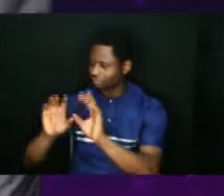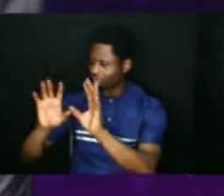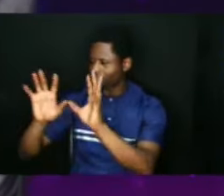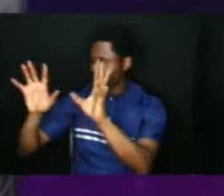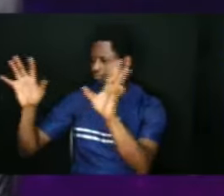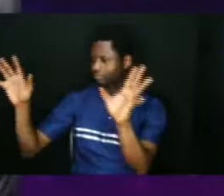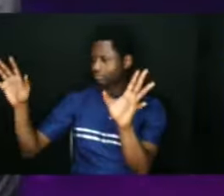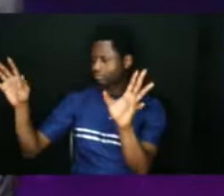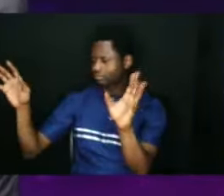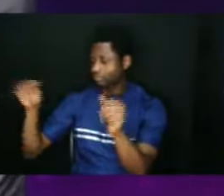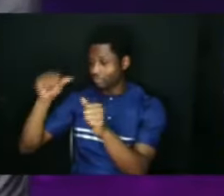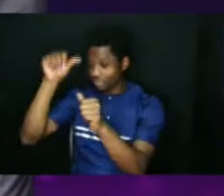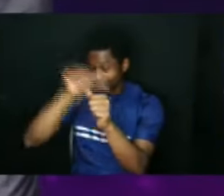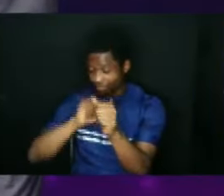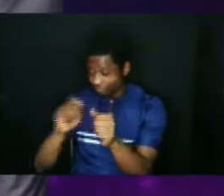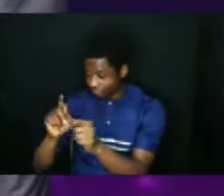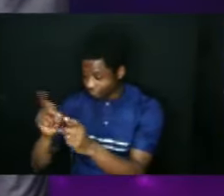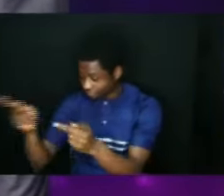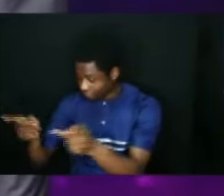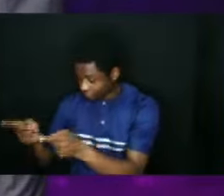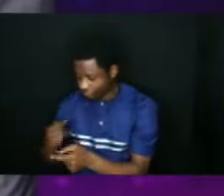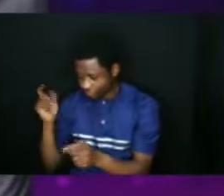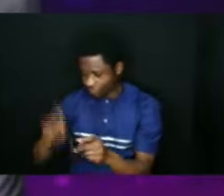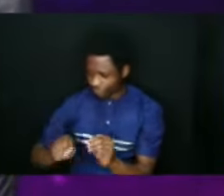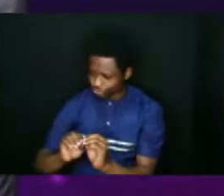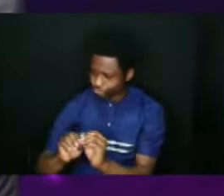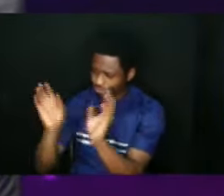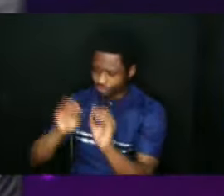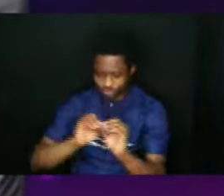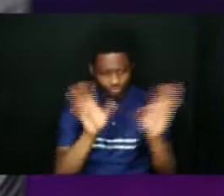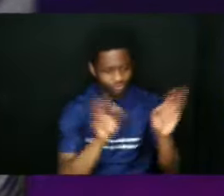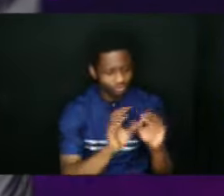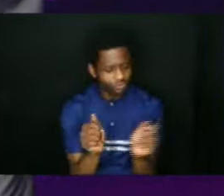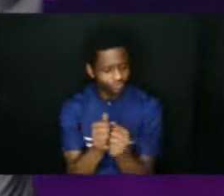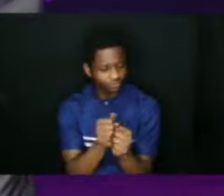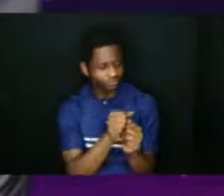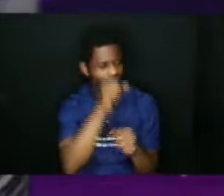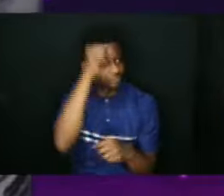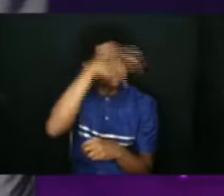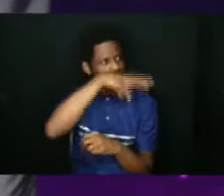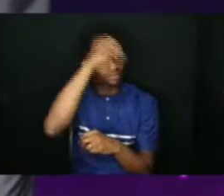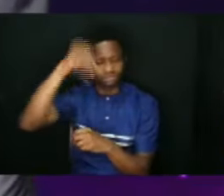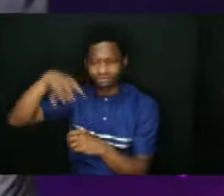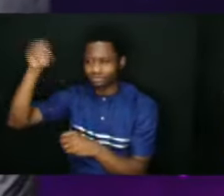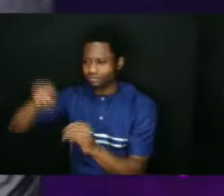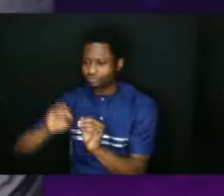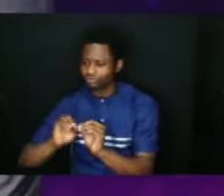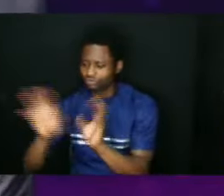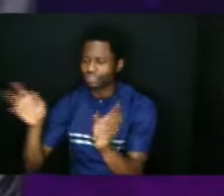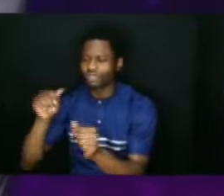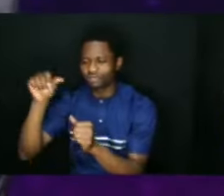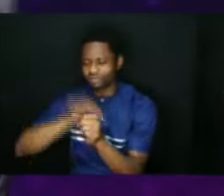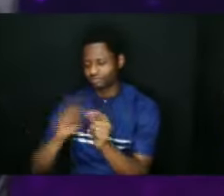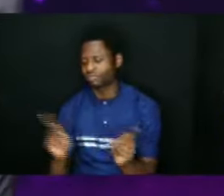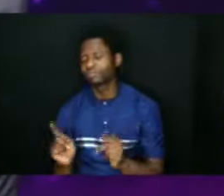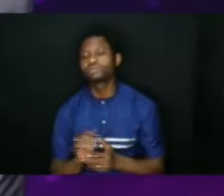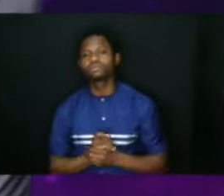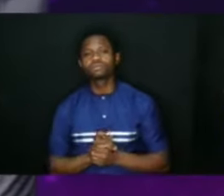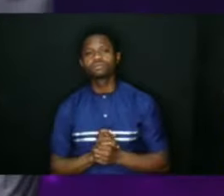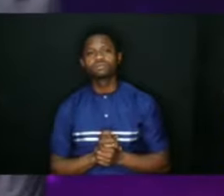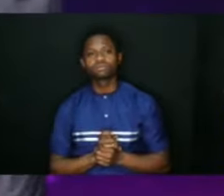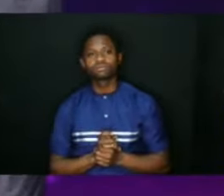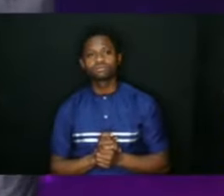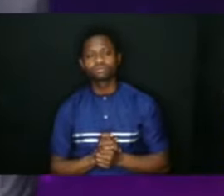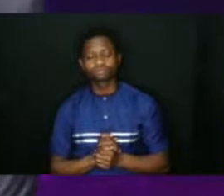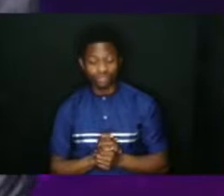must shine with a sparkling light wherever we find ourselves. Our virtues